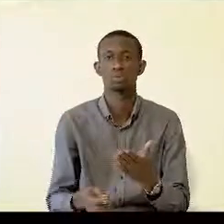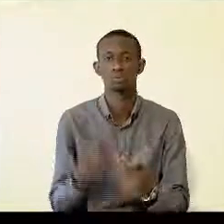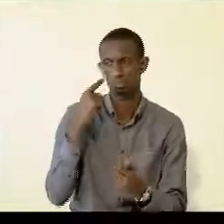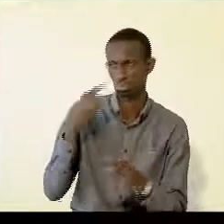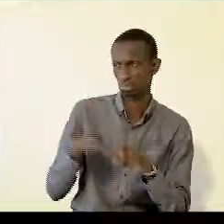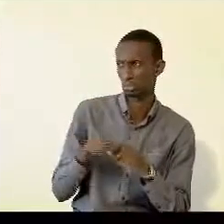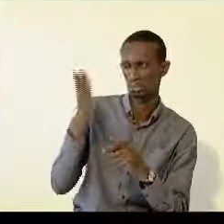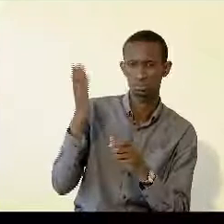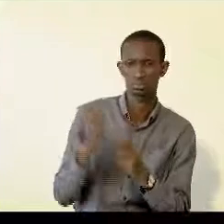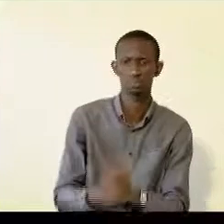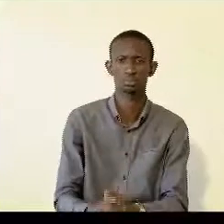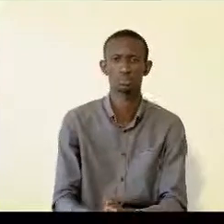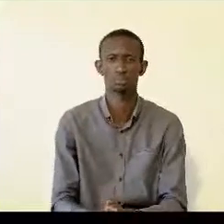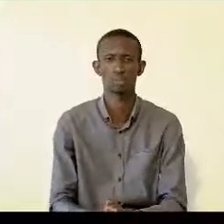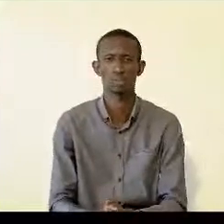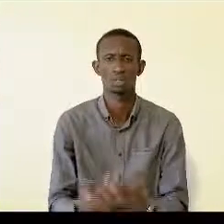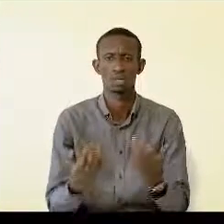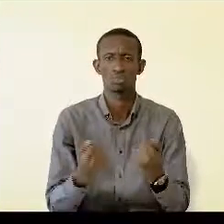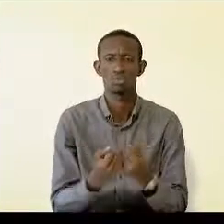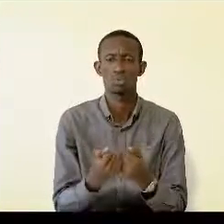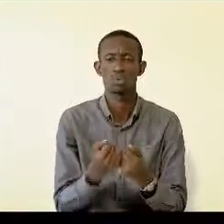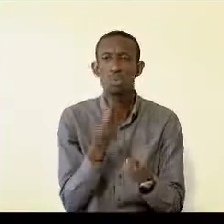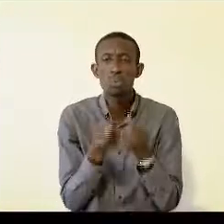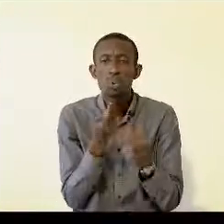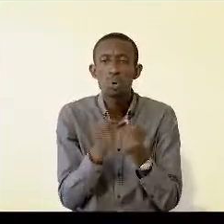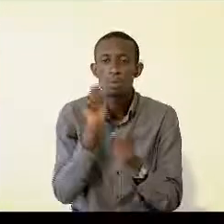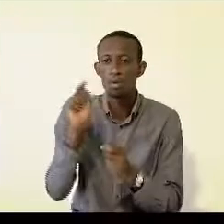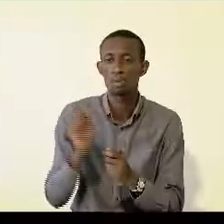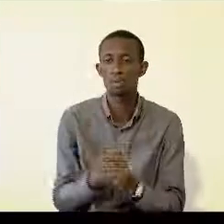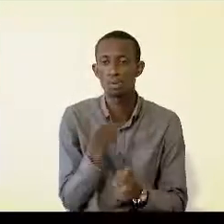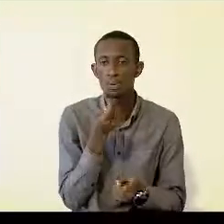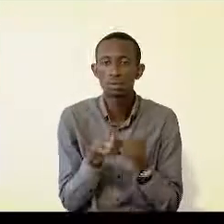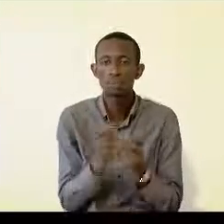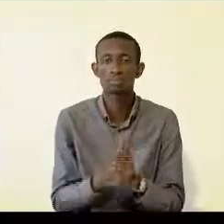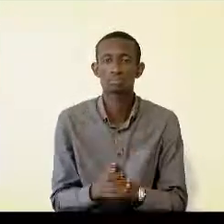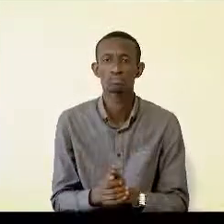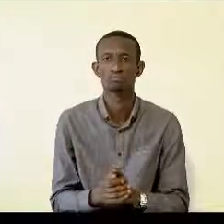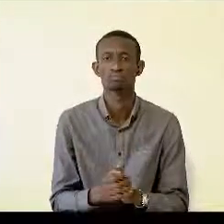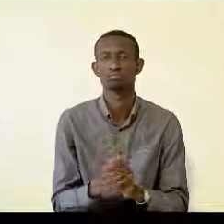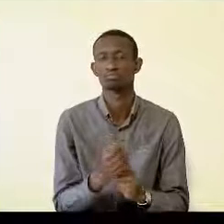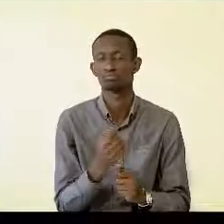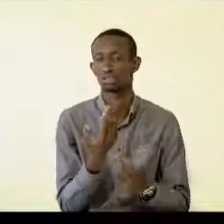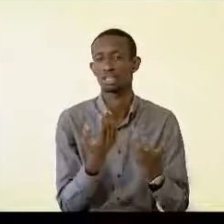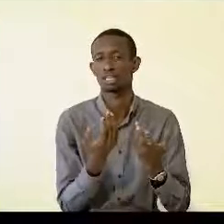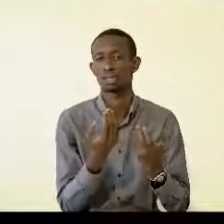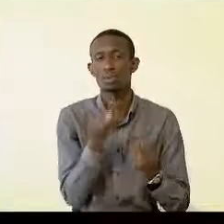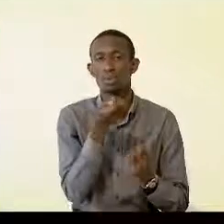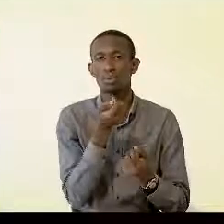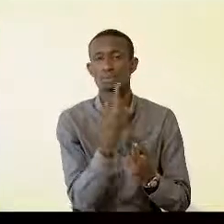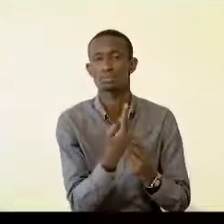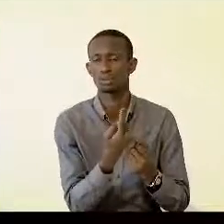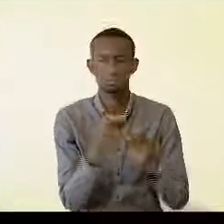this. We also have the boiling point in Celsius degrees, which varies in the